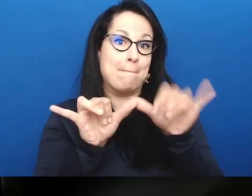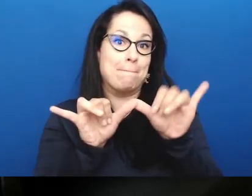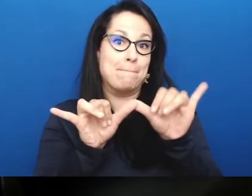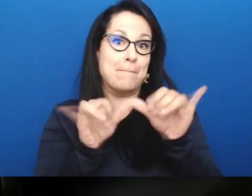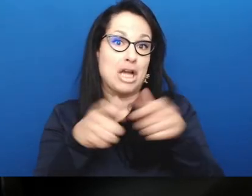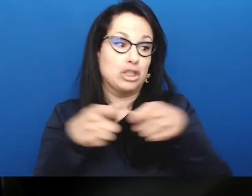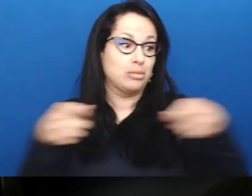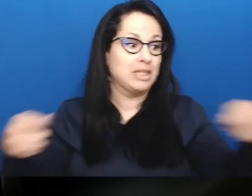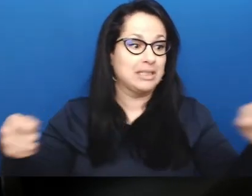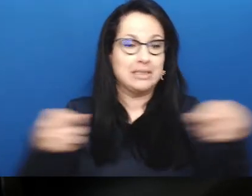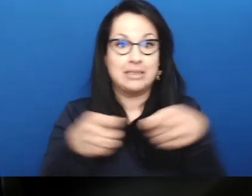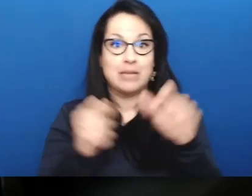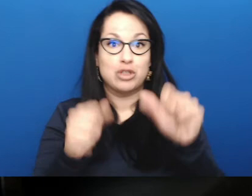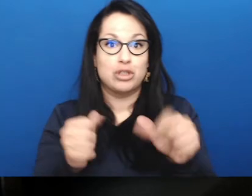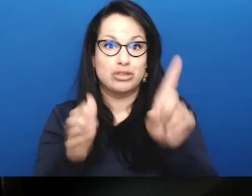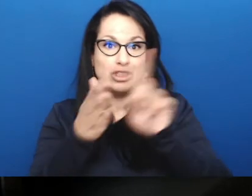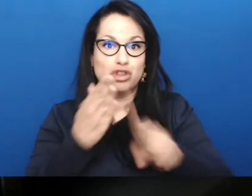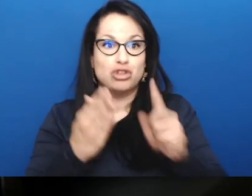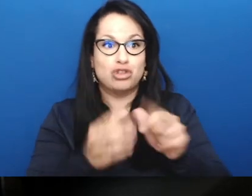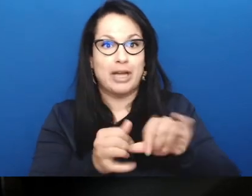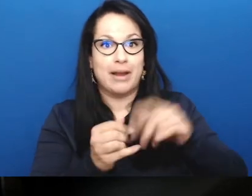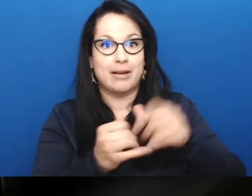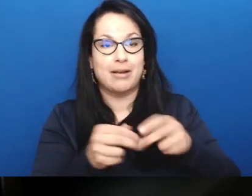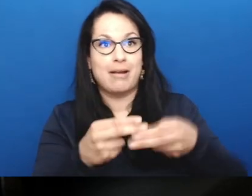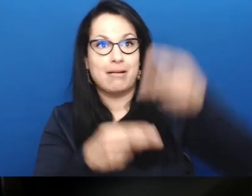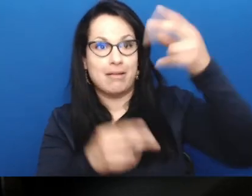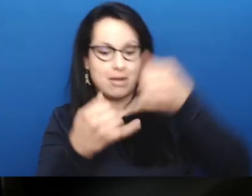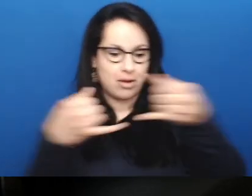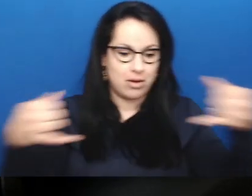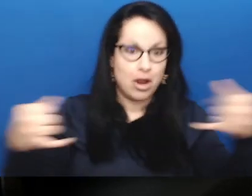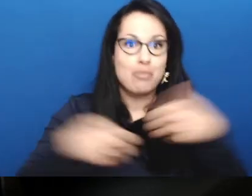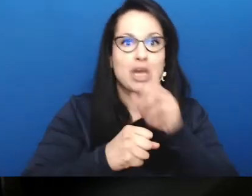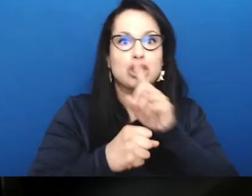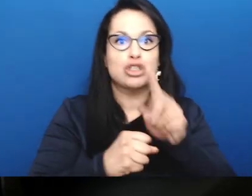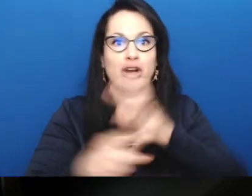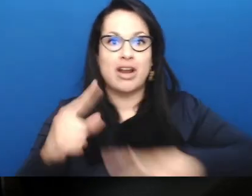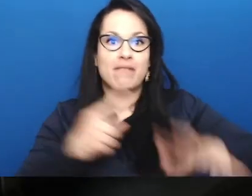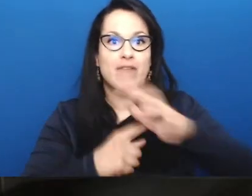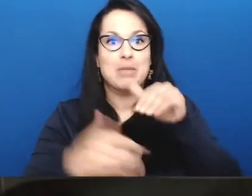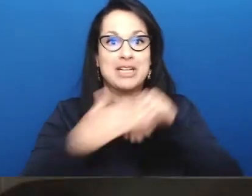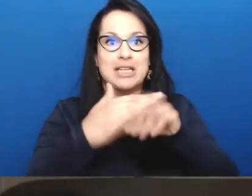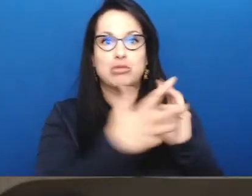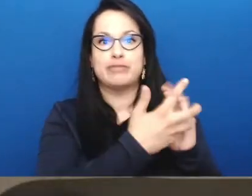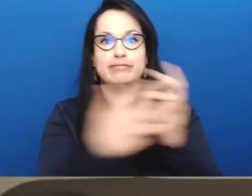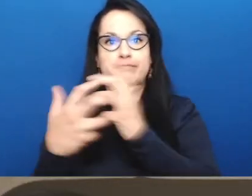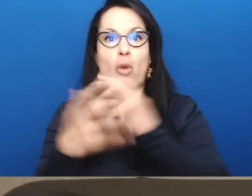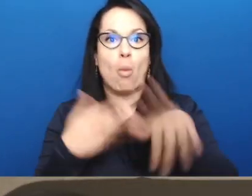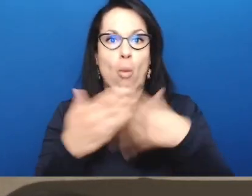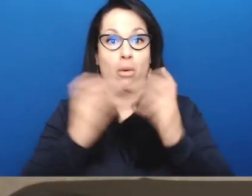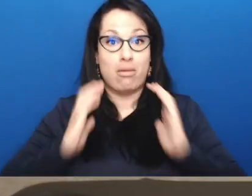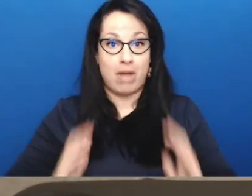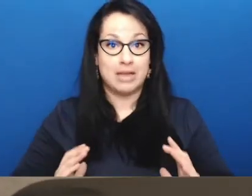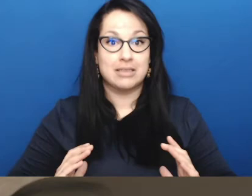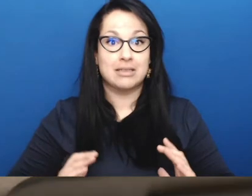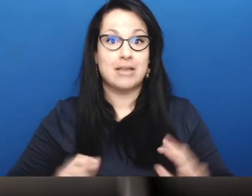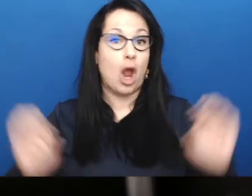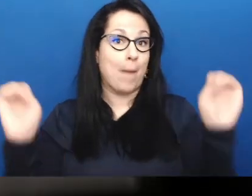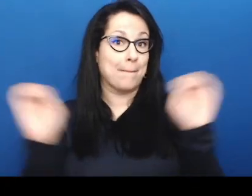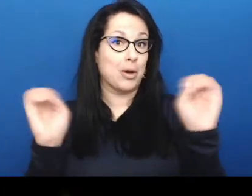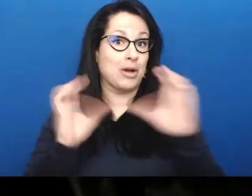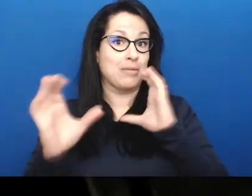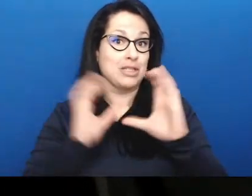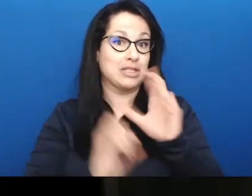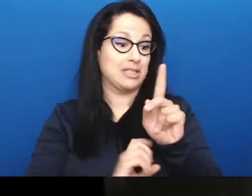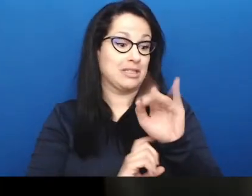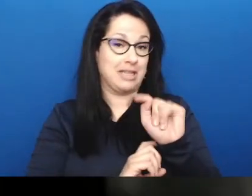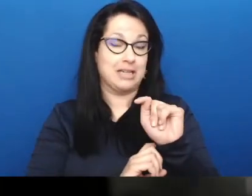of openings and heights, ensuring an environment is accessible for all clients. The Emergency Communications